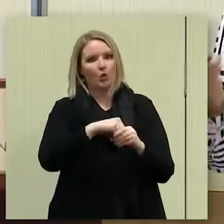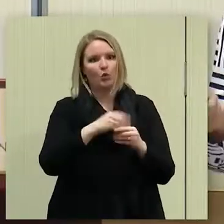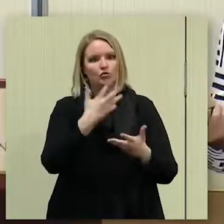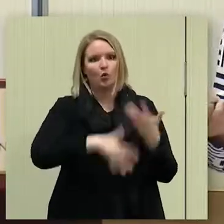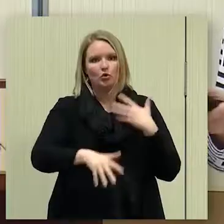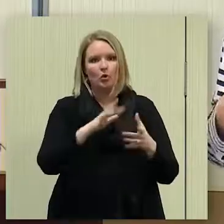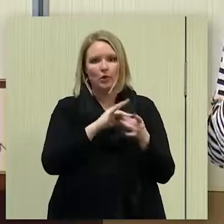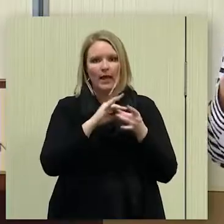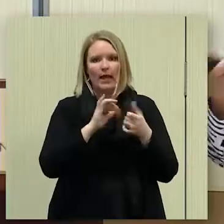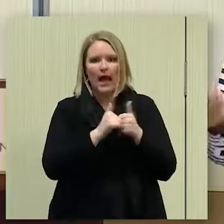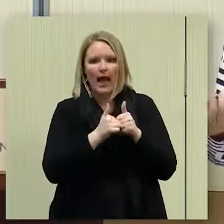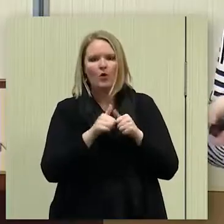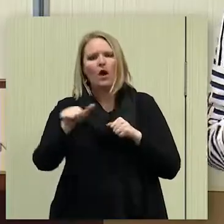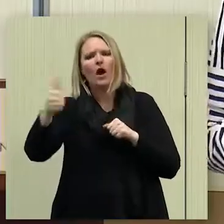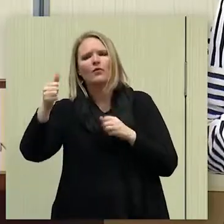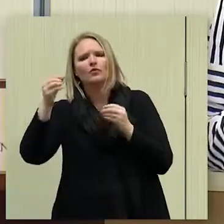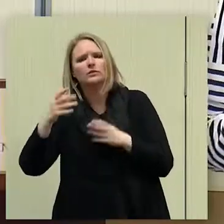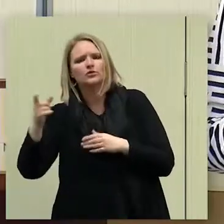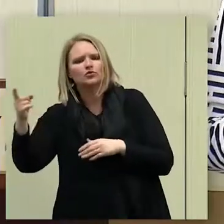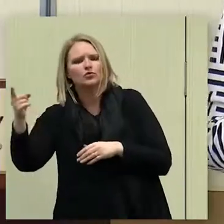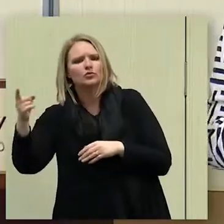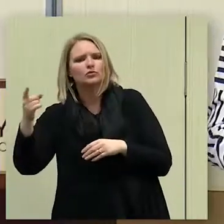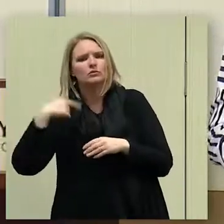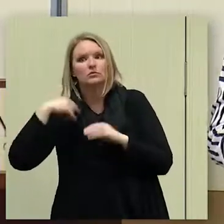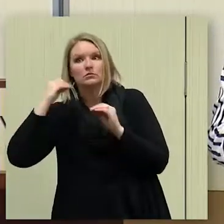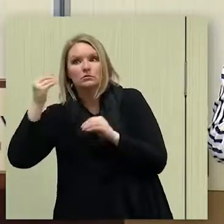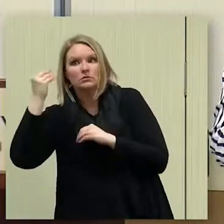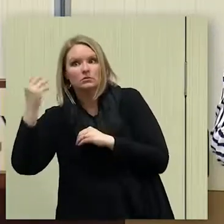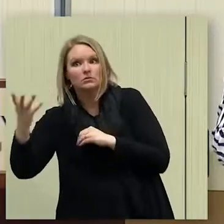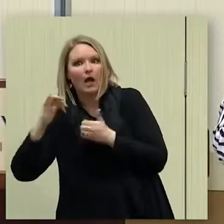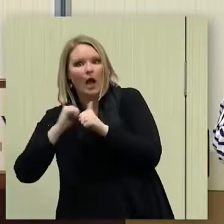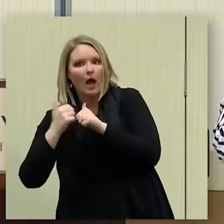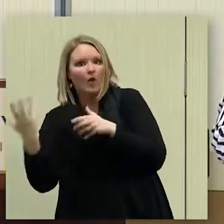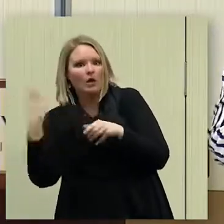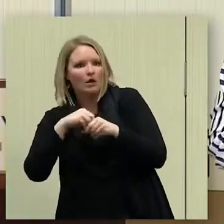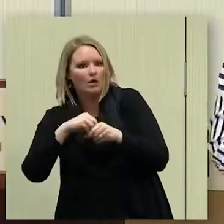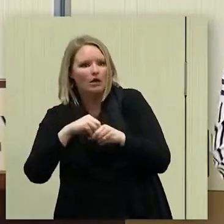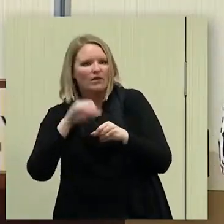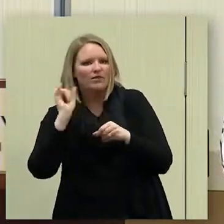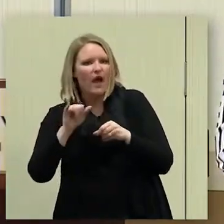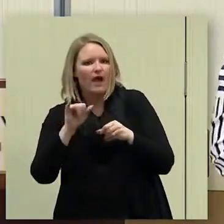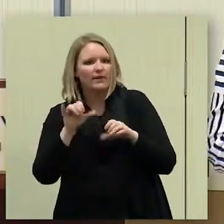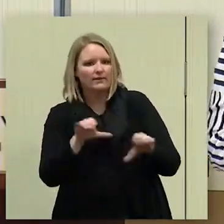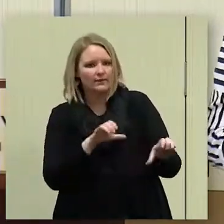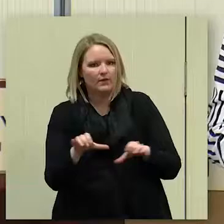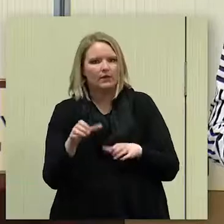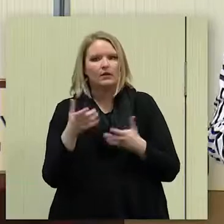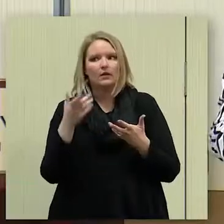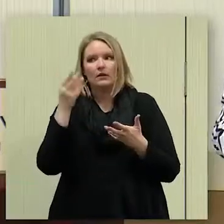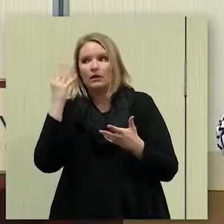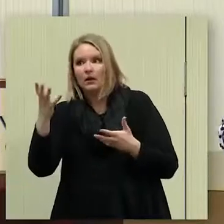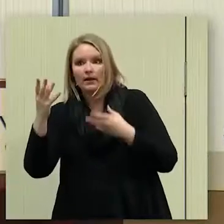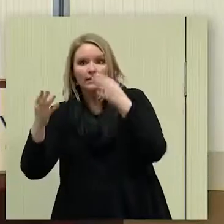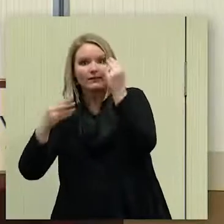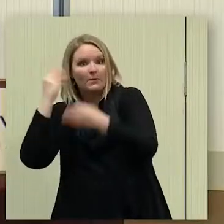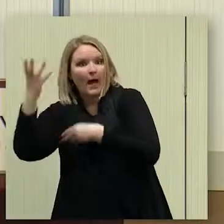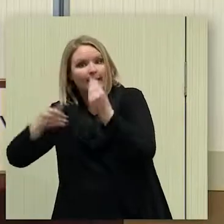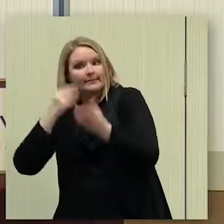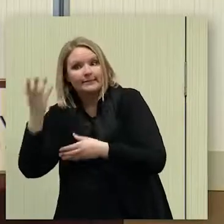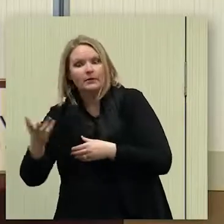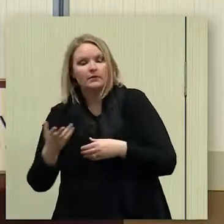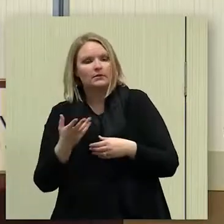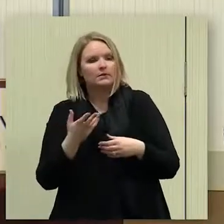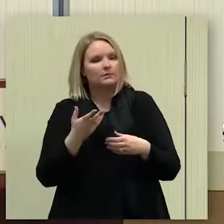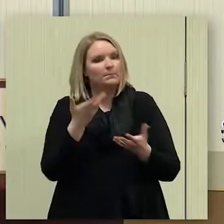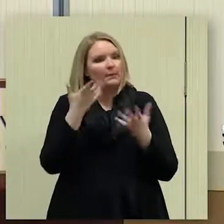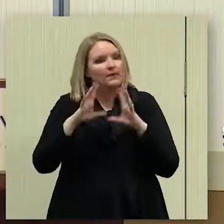how can the other teachers that you're working with or that work with that child be also working on those same skills and giving them ideas, helping the